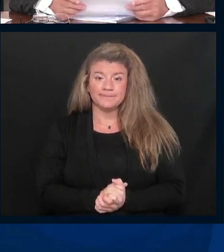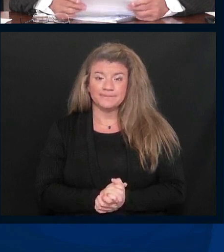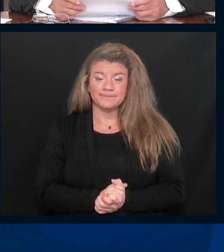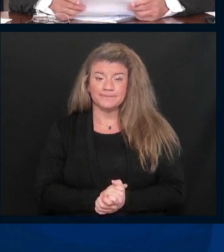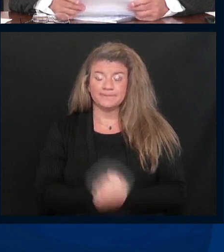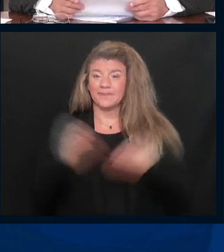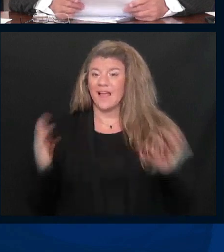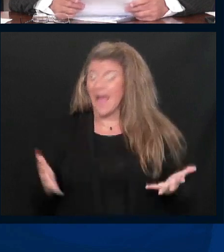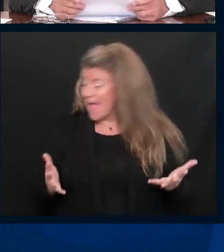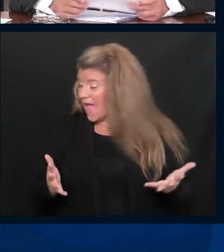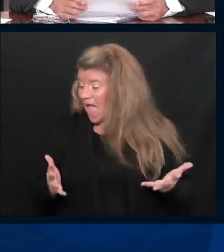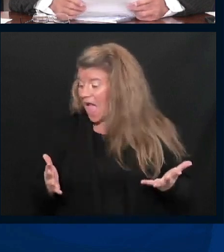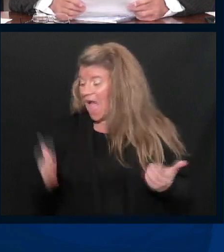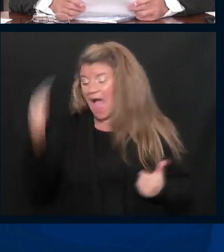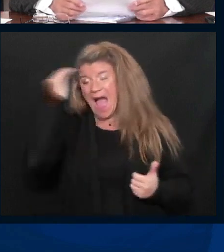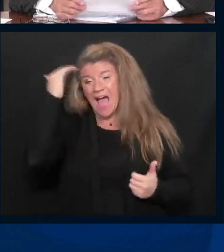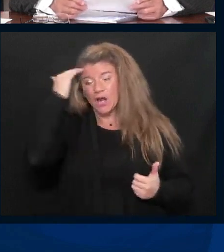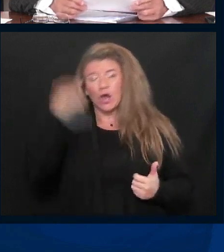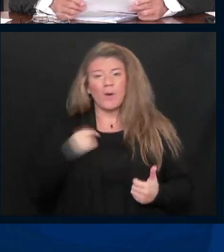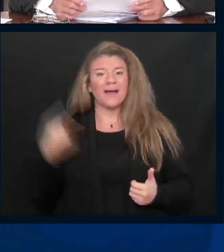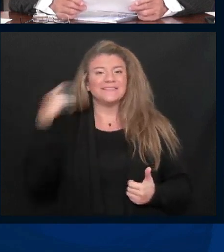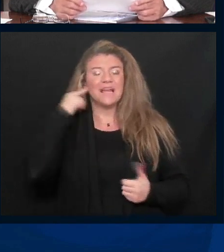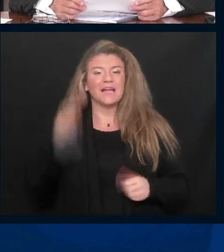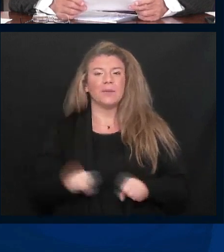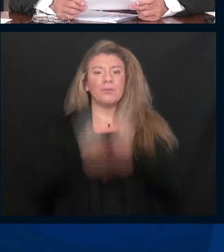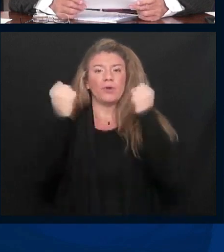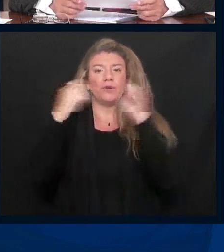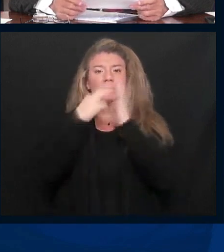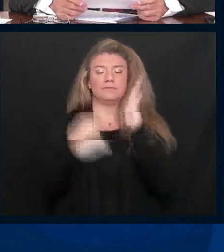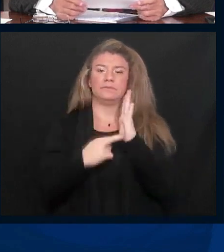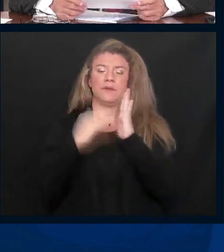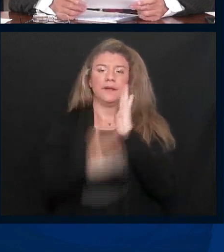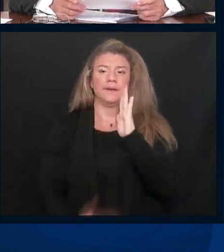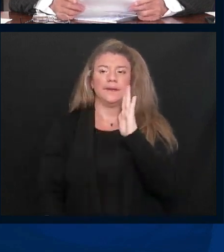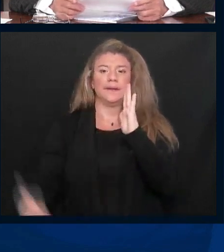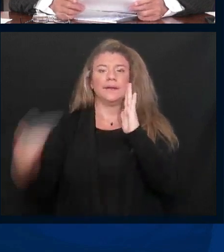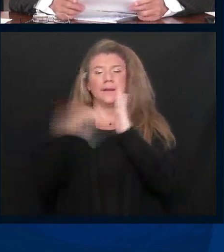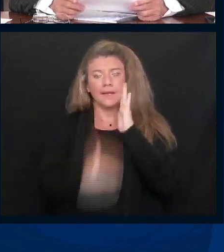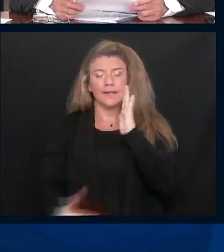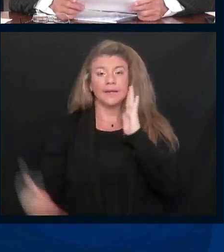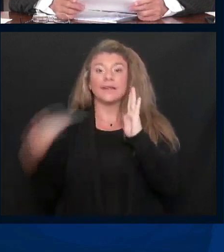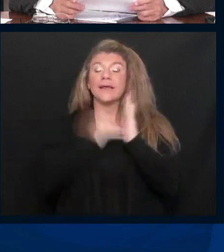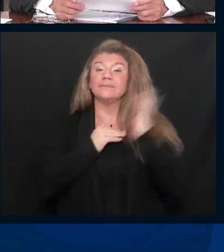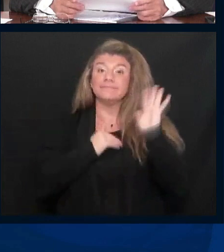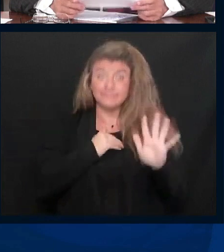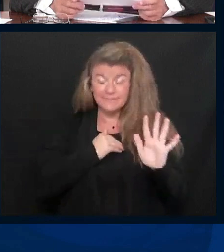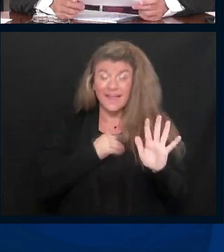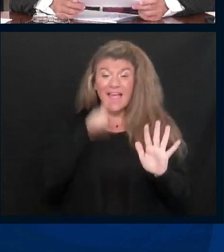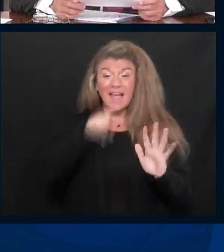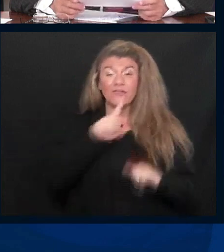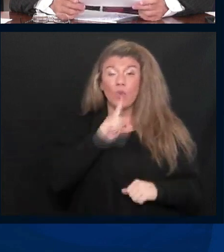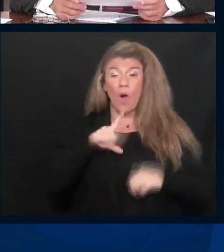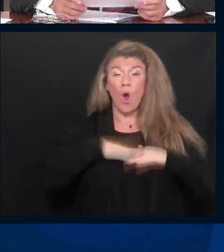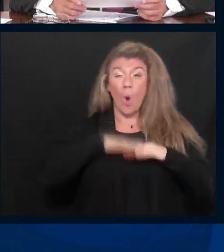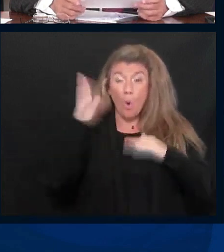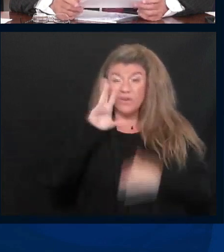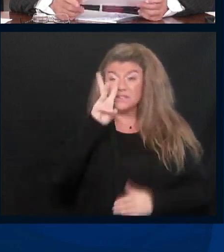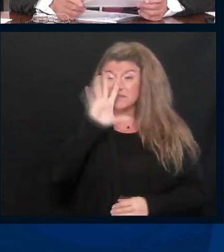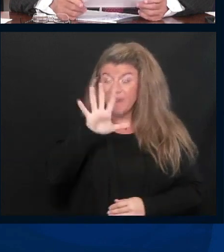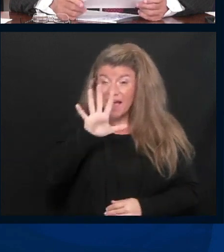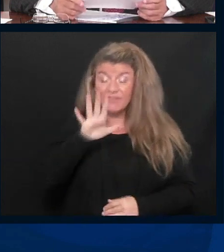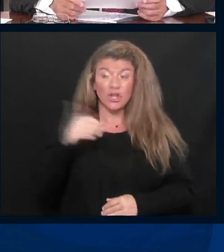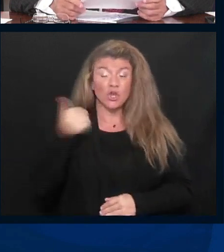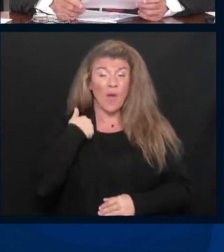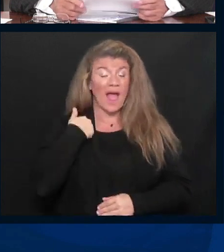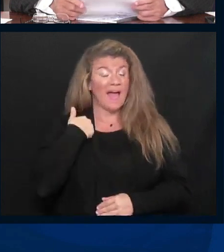Ooh, I sound like a broken record, but I want to remind you again, especially if you're 65 and older and you have